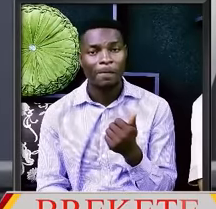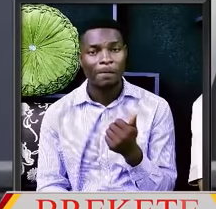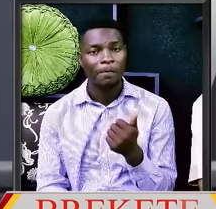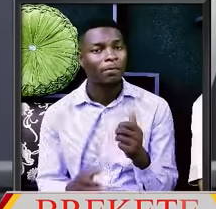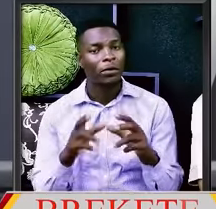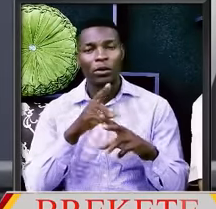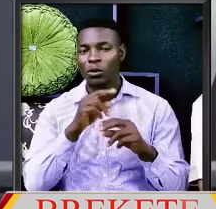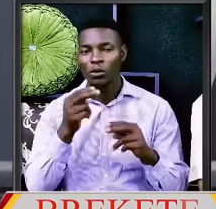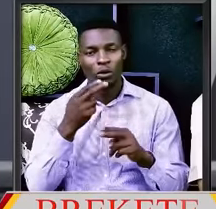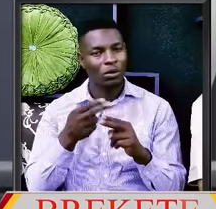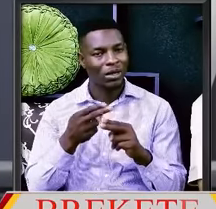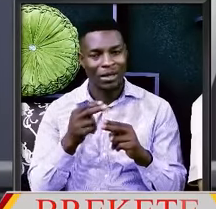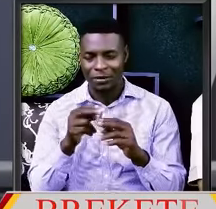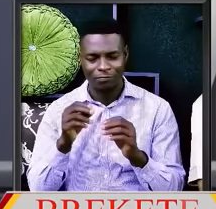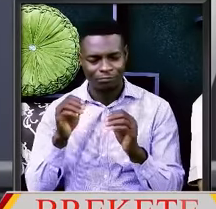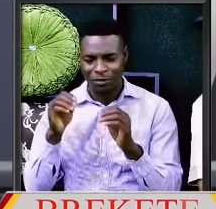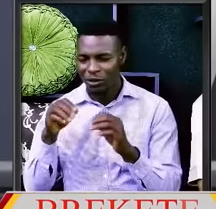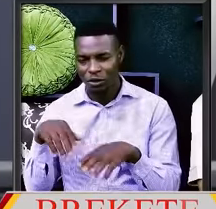sir. No name dropping.